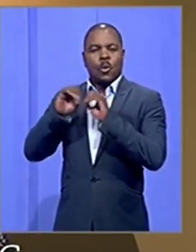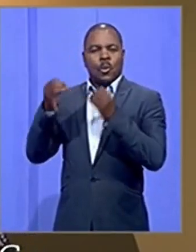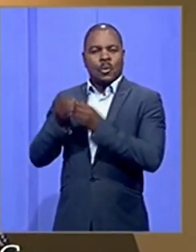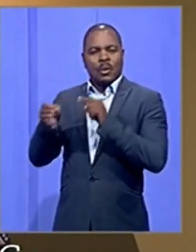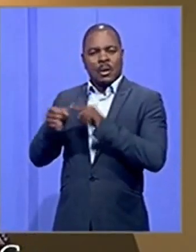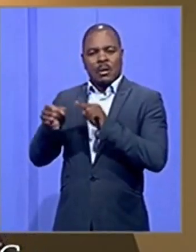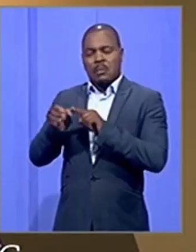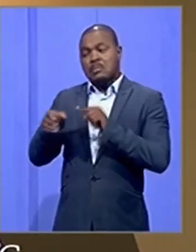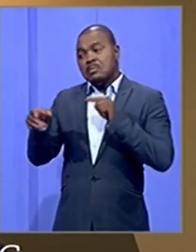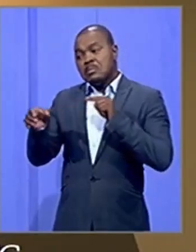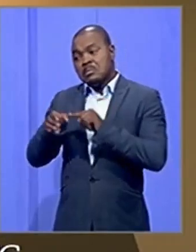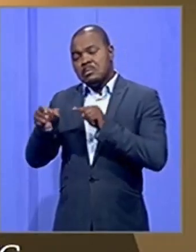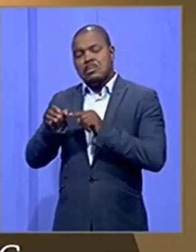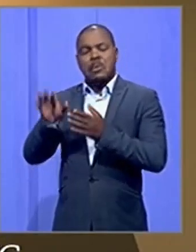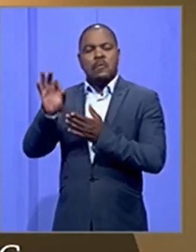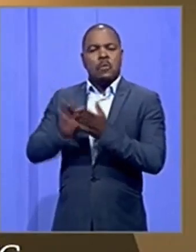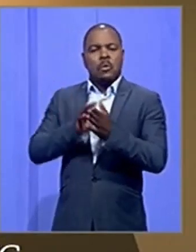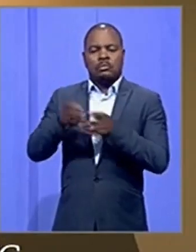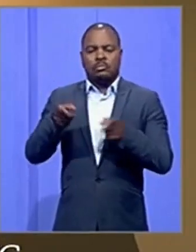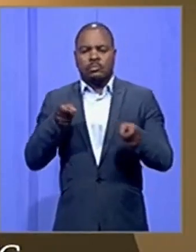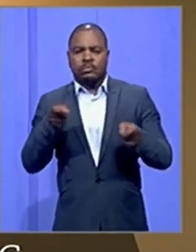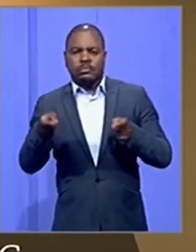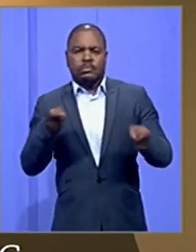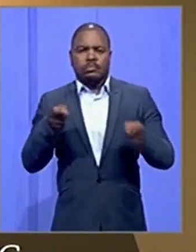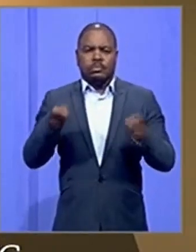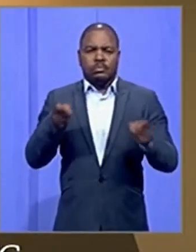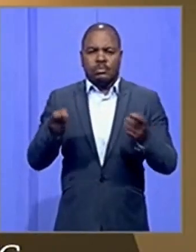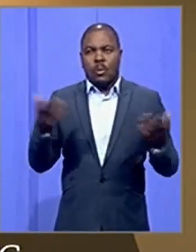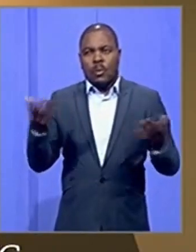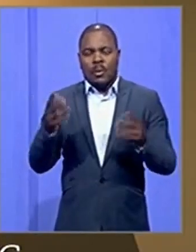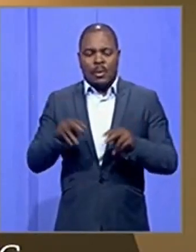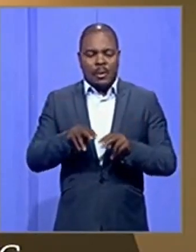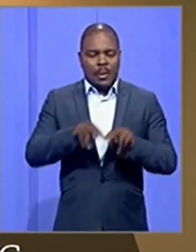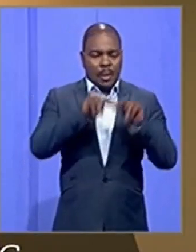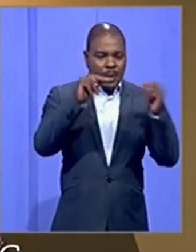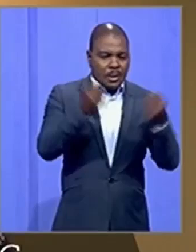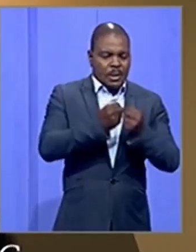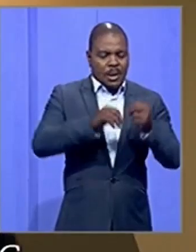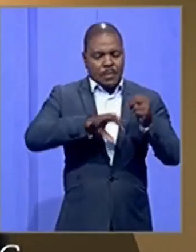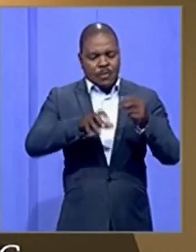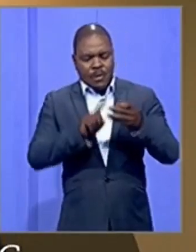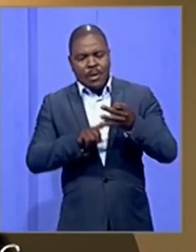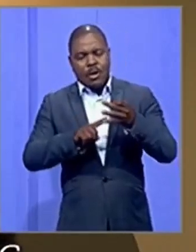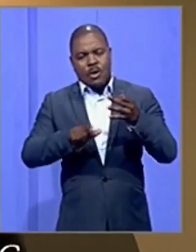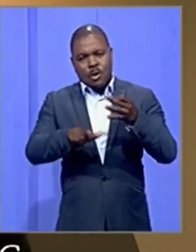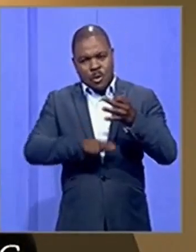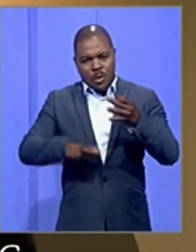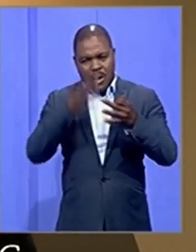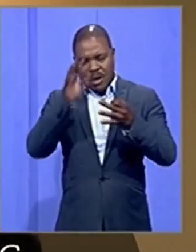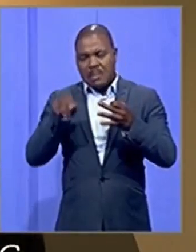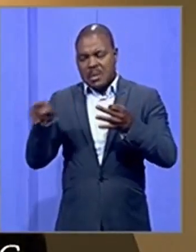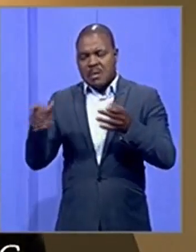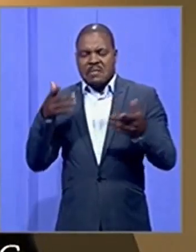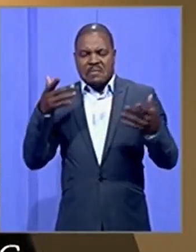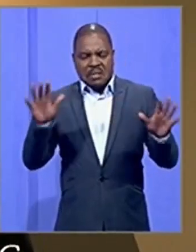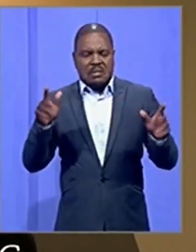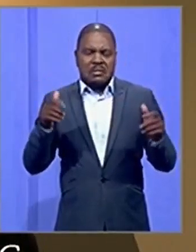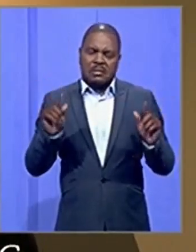run elections, both national and provincial, as well as local government elections, very